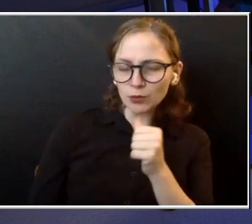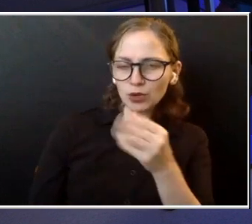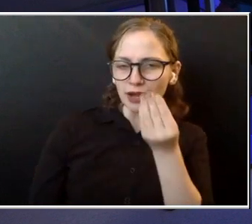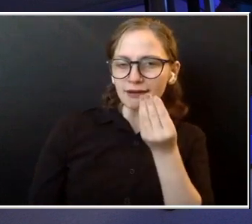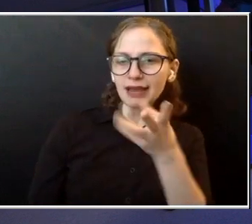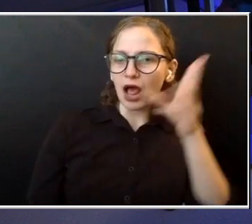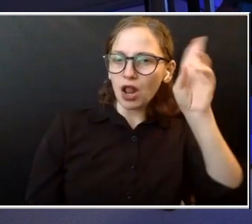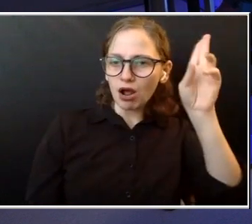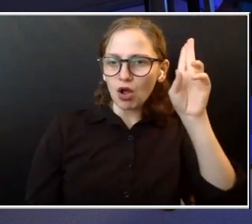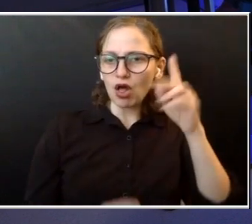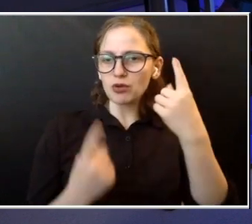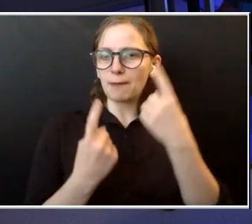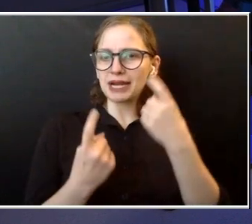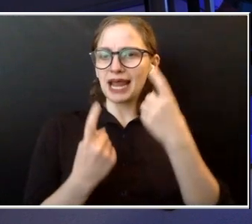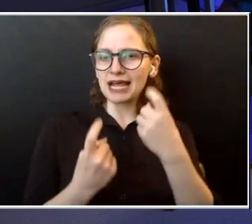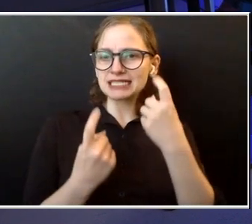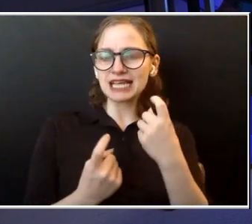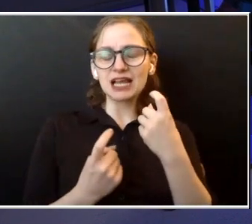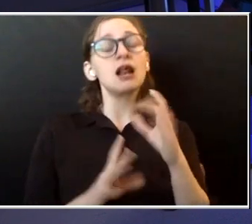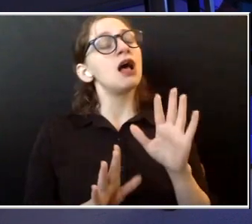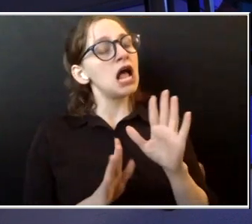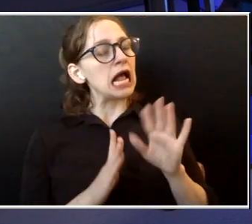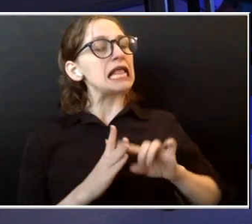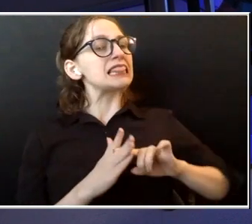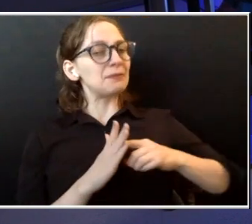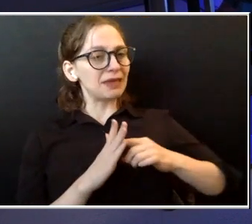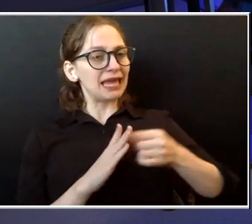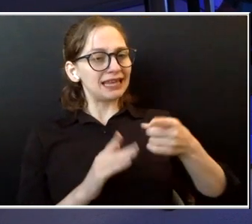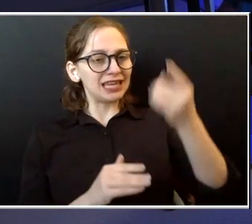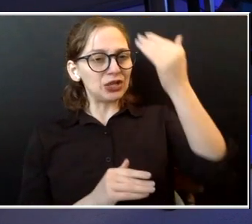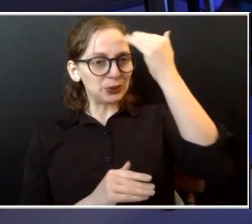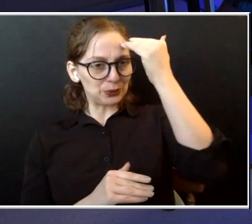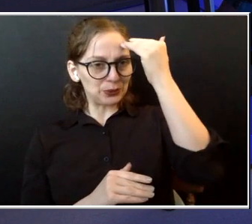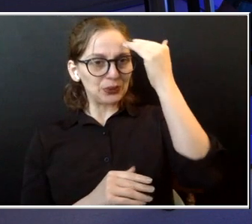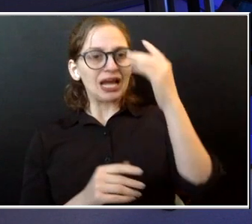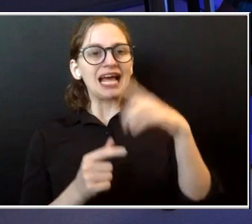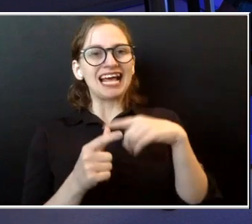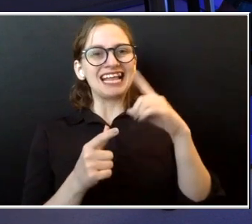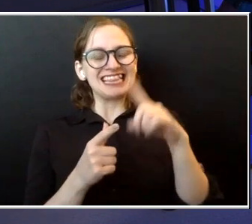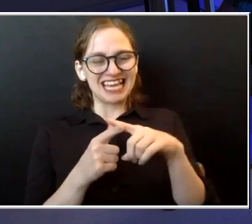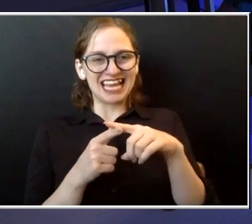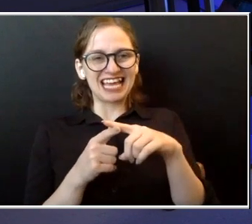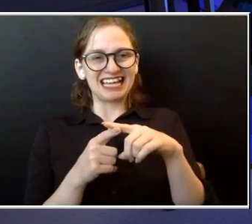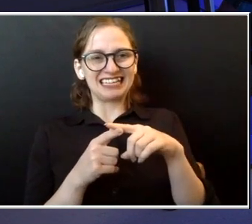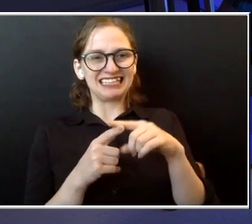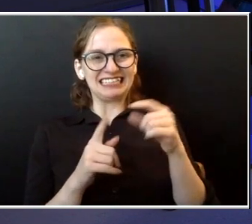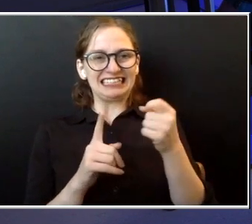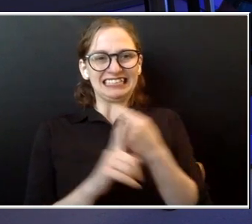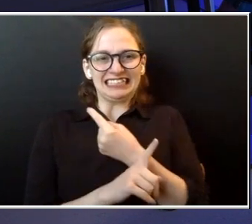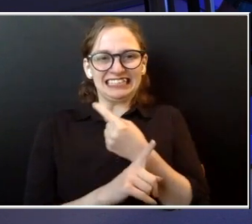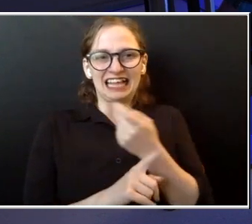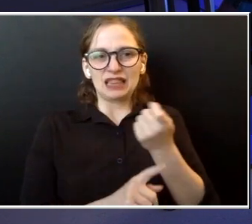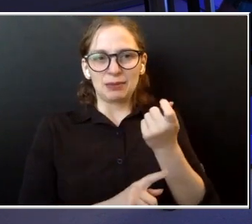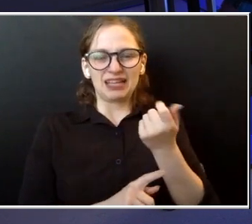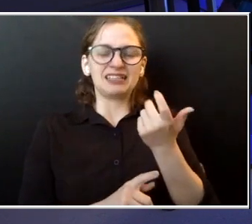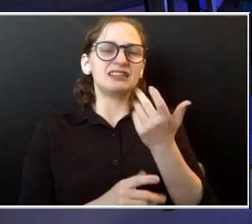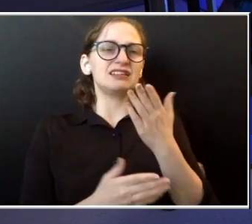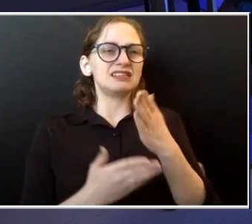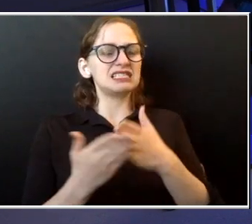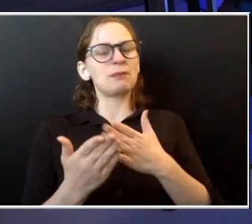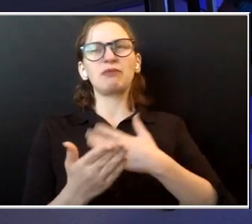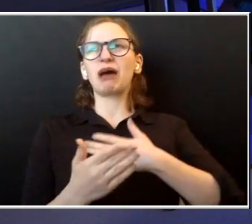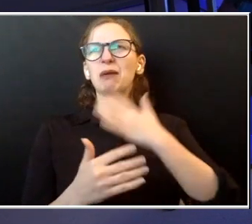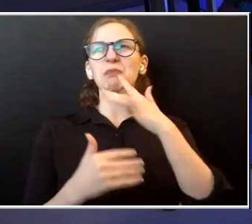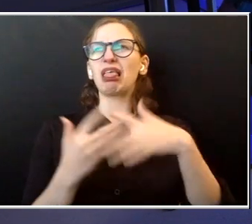originally he knew, but then we had a little setback because I had some I don't know, some numbers on some blood work. I don't